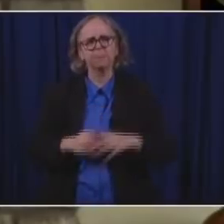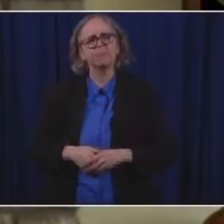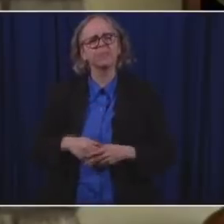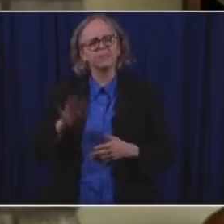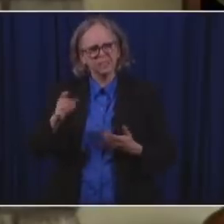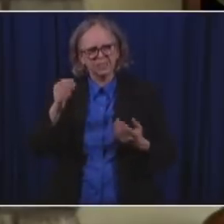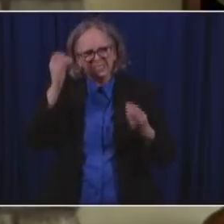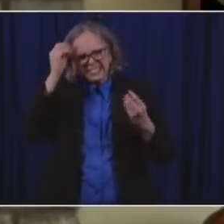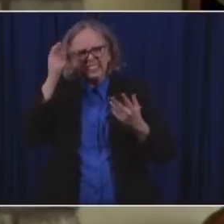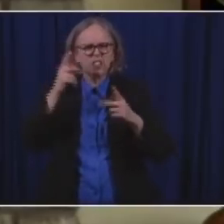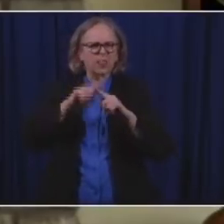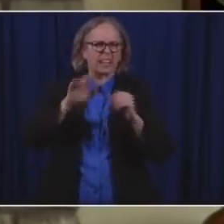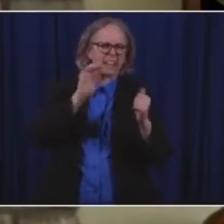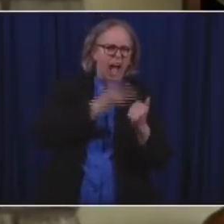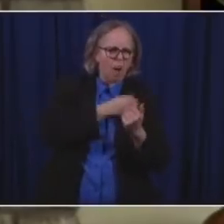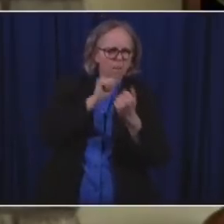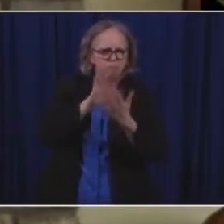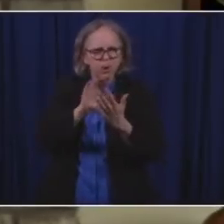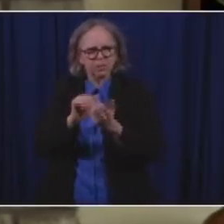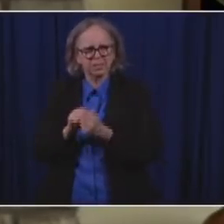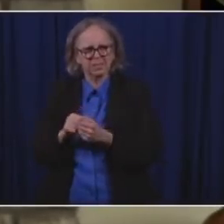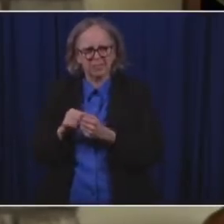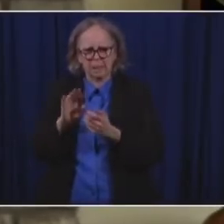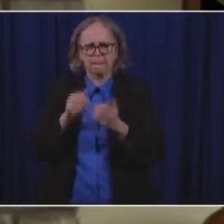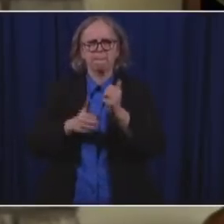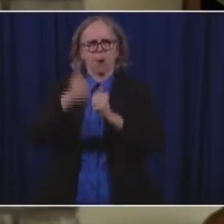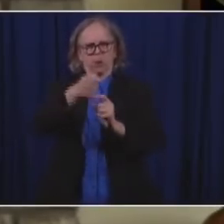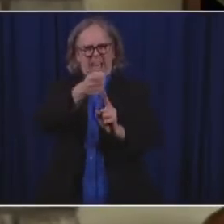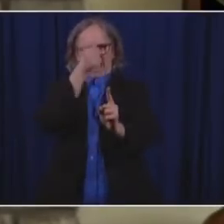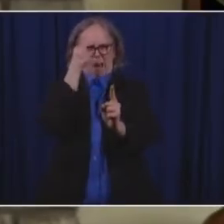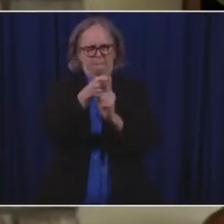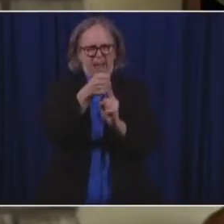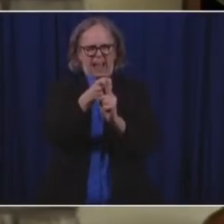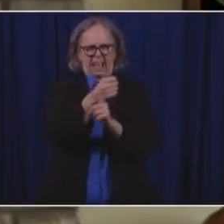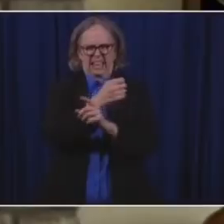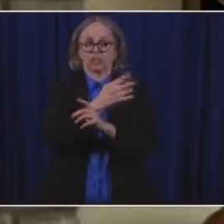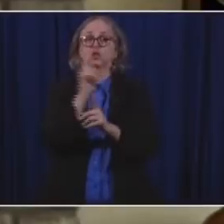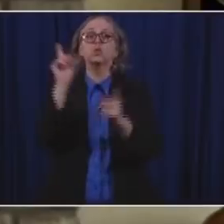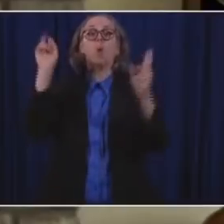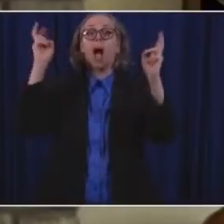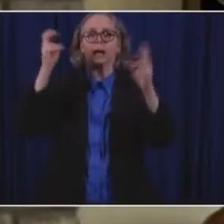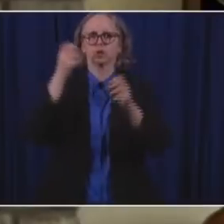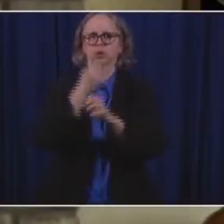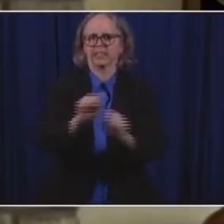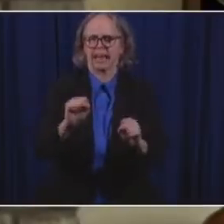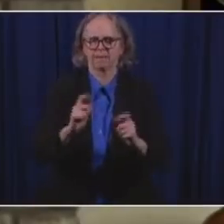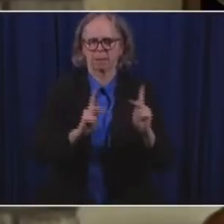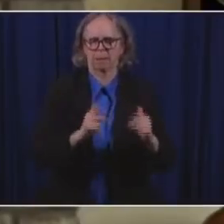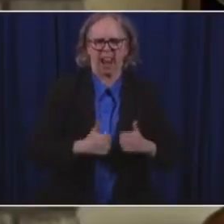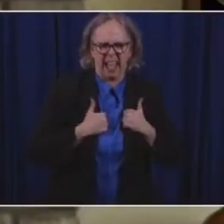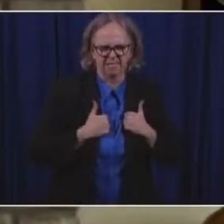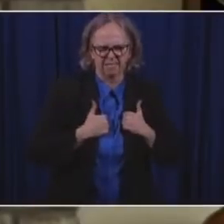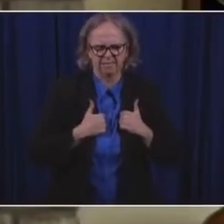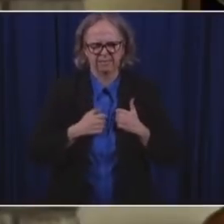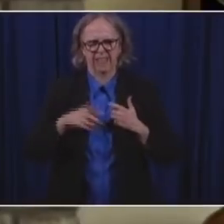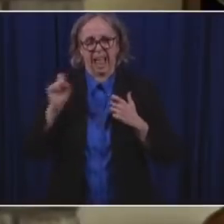most impact you can have to save lives, but at the same time, you also have to keep this moving out, because what you don't want to be in